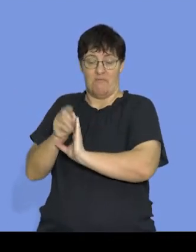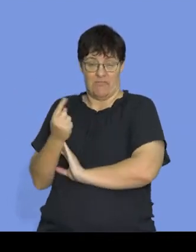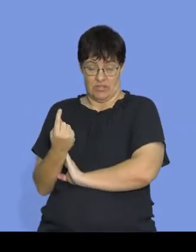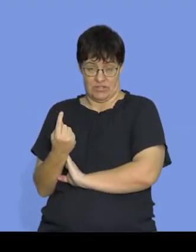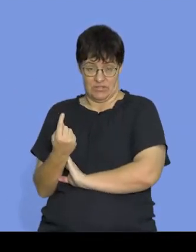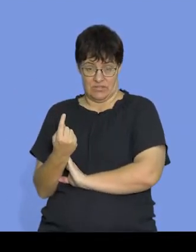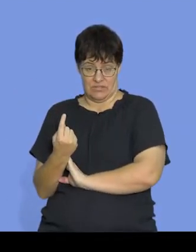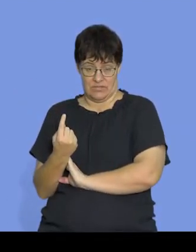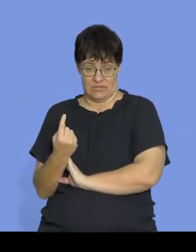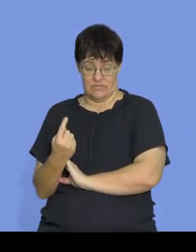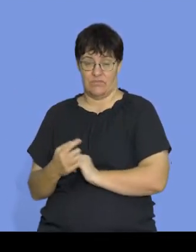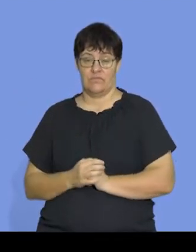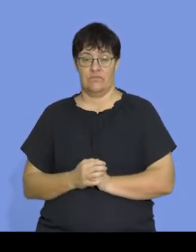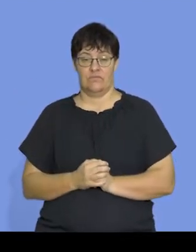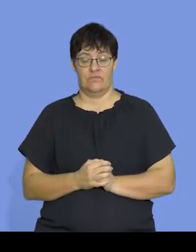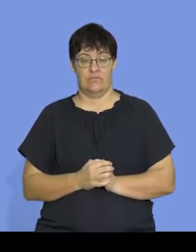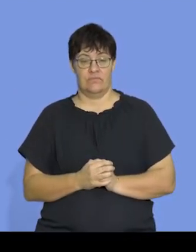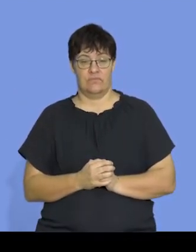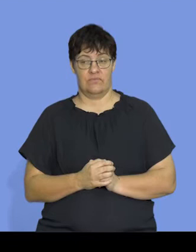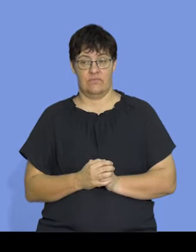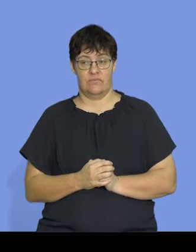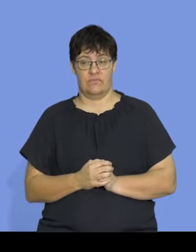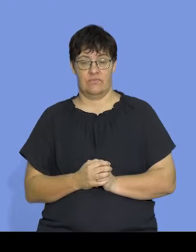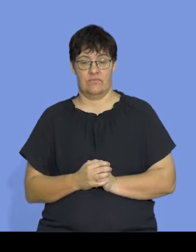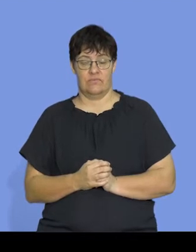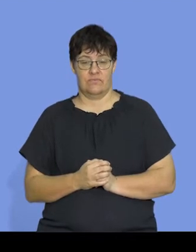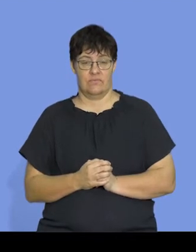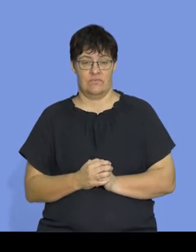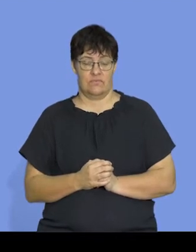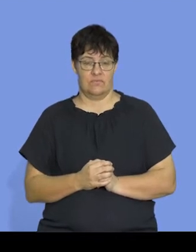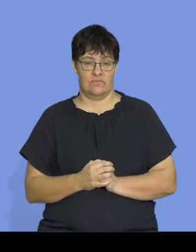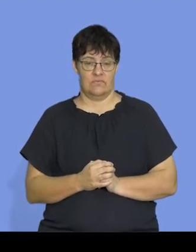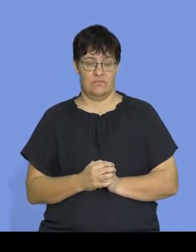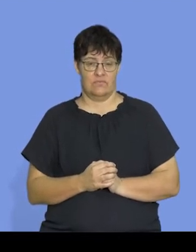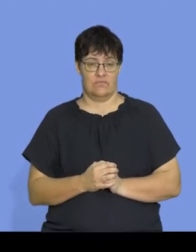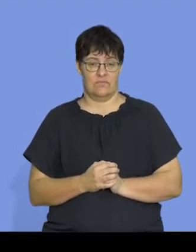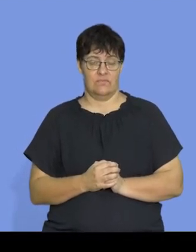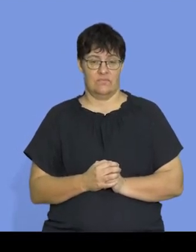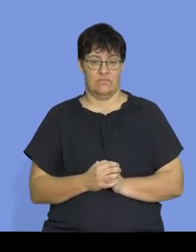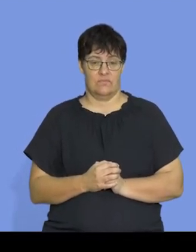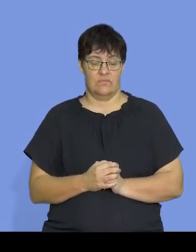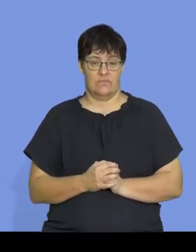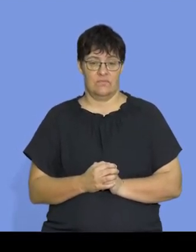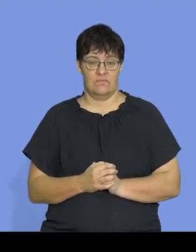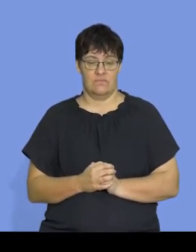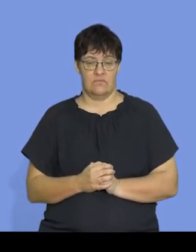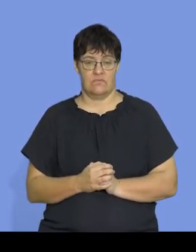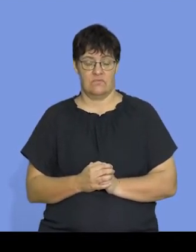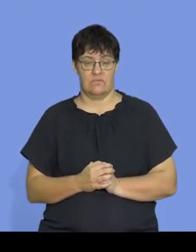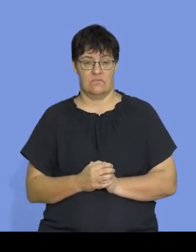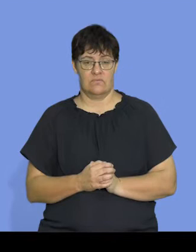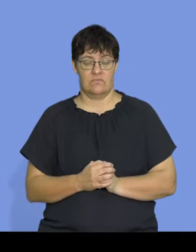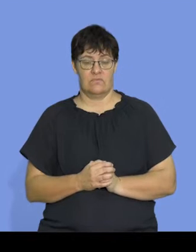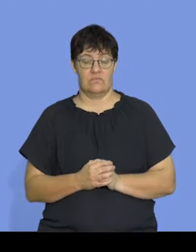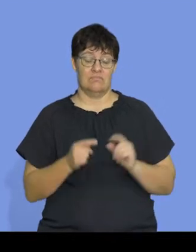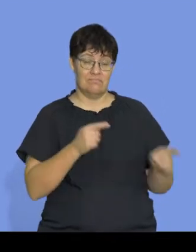is absorbed, okay? So there is energy absorption, okay? While